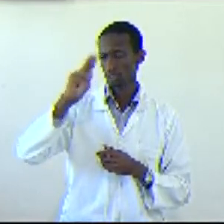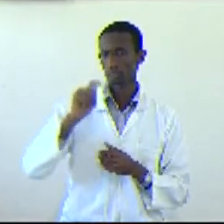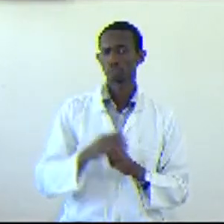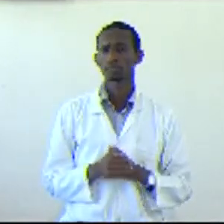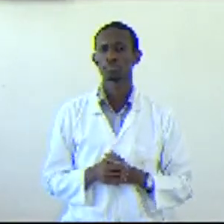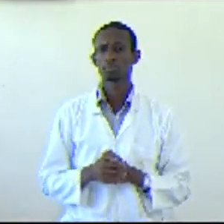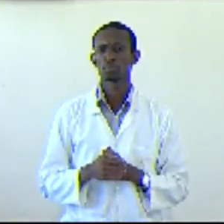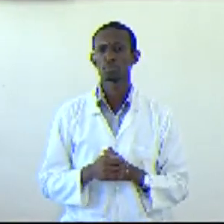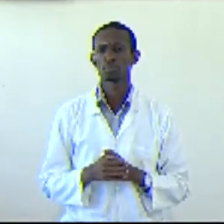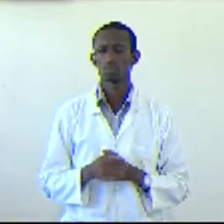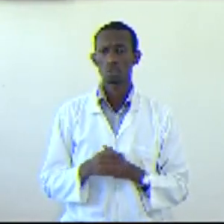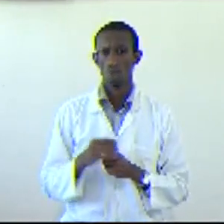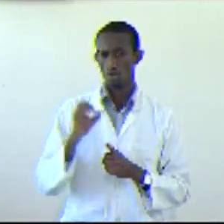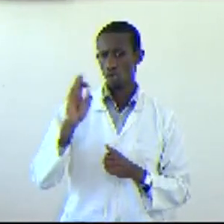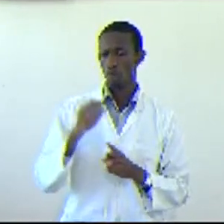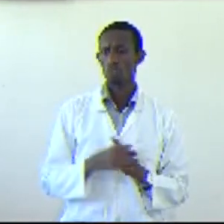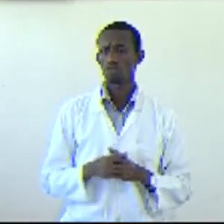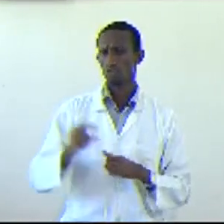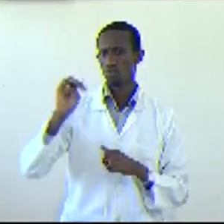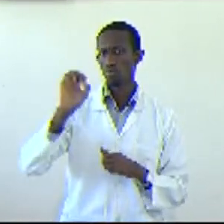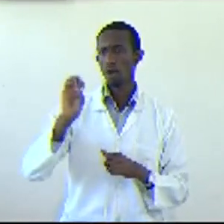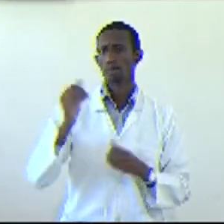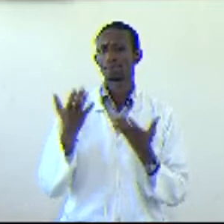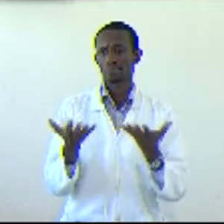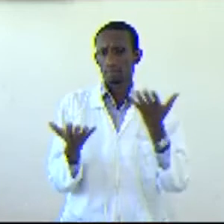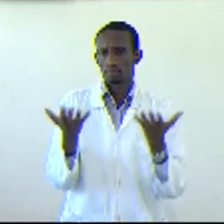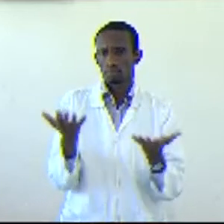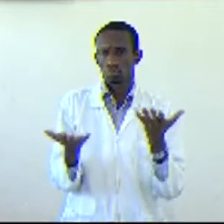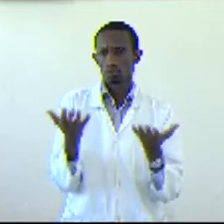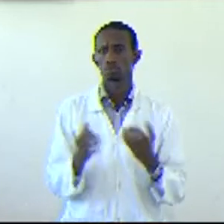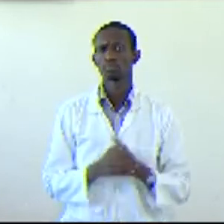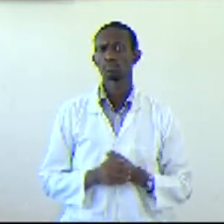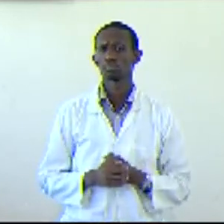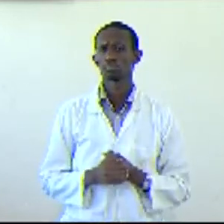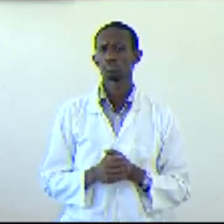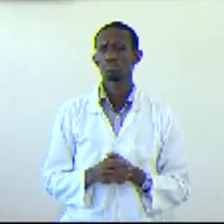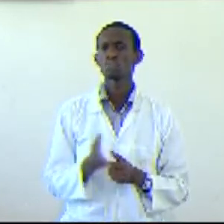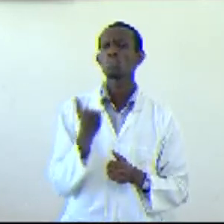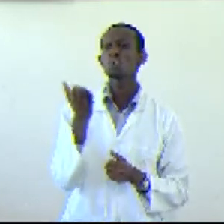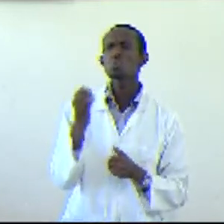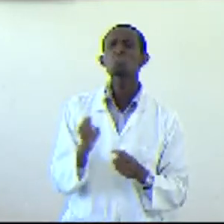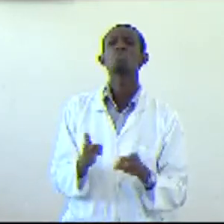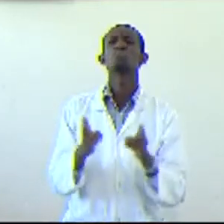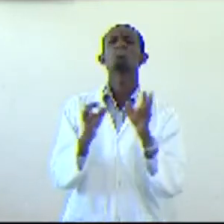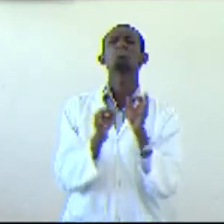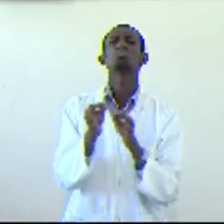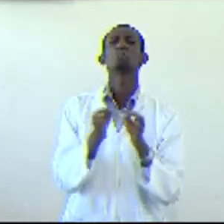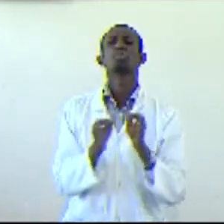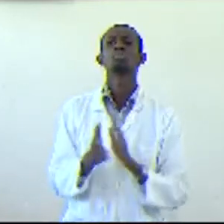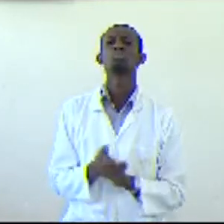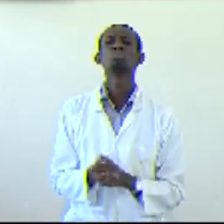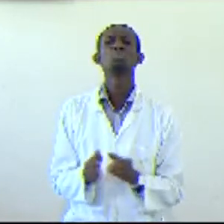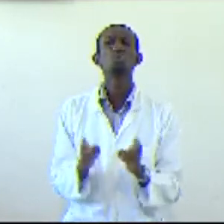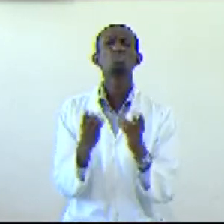mass and velocity. So this is how we define that. So in very,